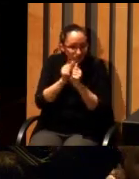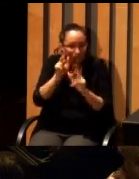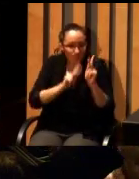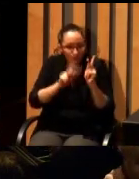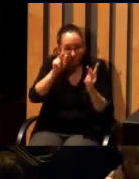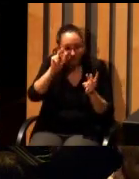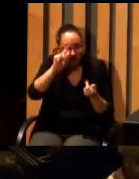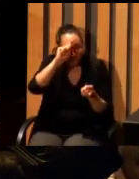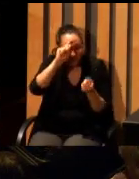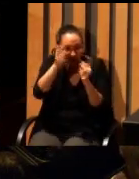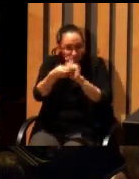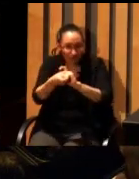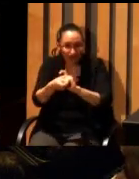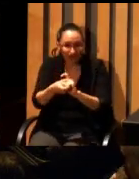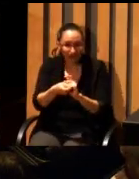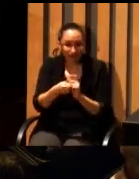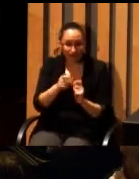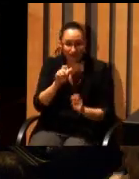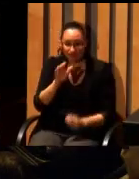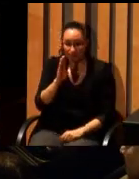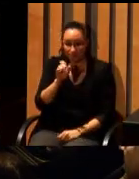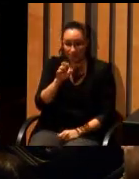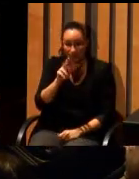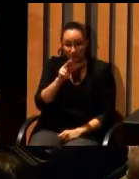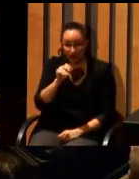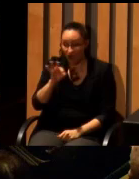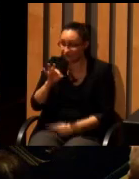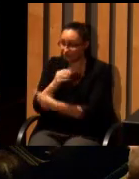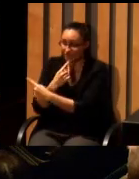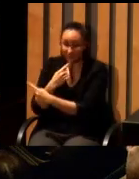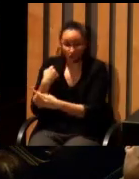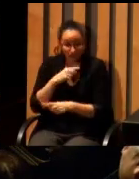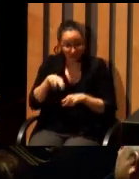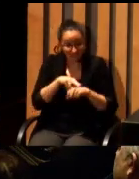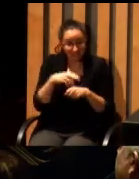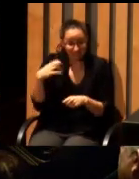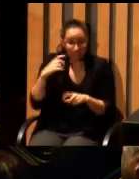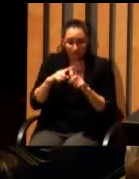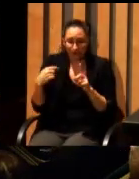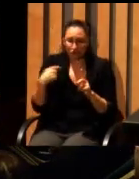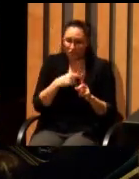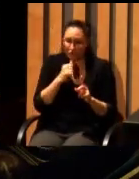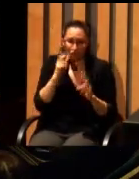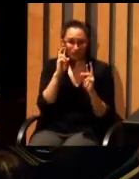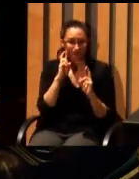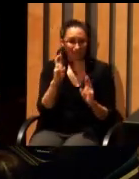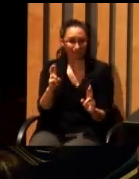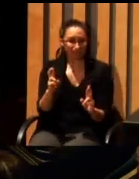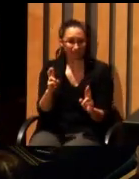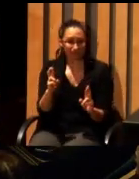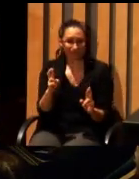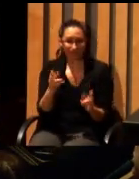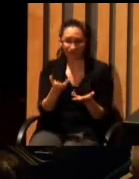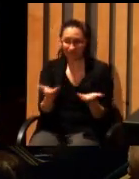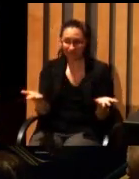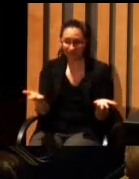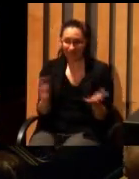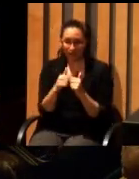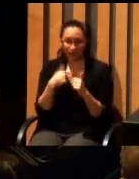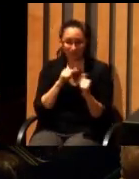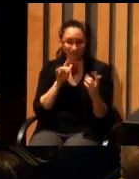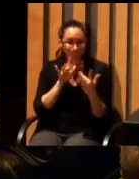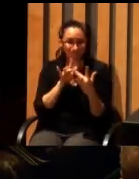Ms. Baranoff said, you know, we are the nation's capital, and yet we have this disrespect. How do we deal with that? How do we reach